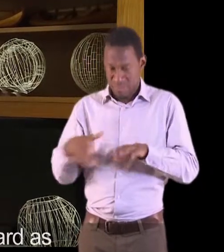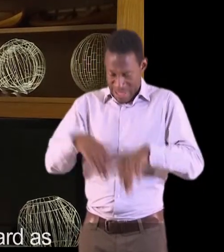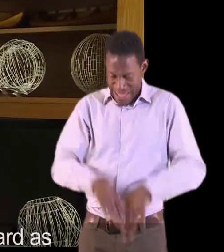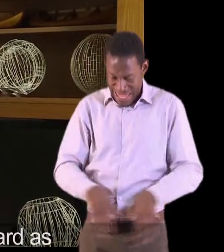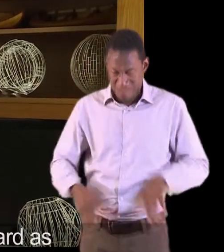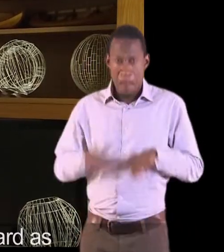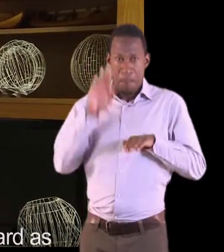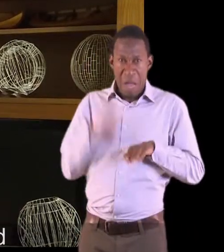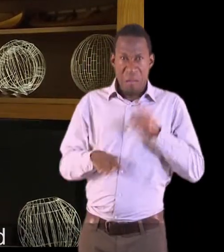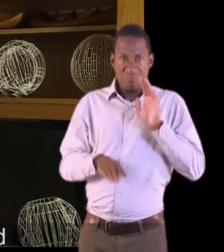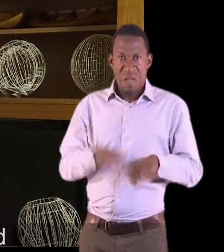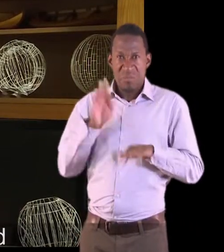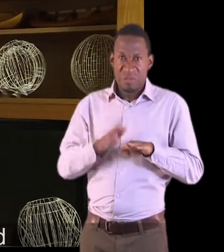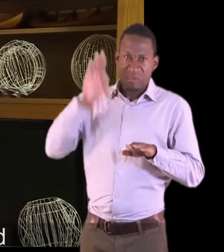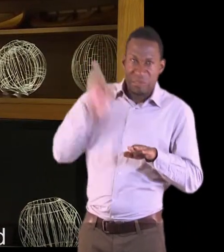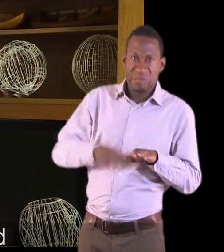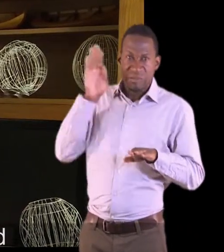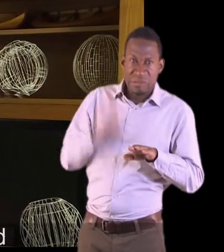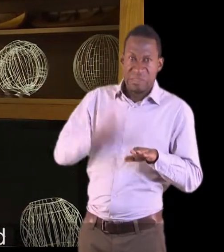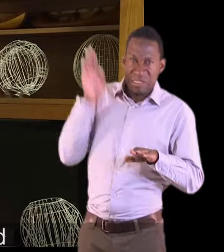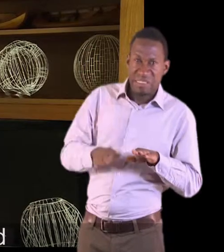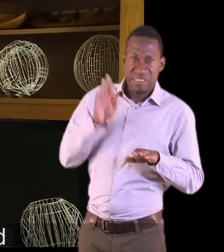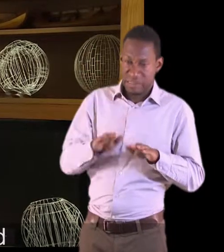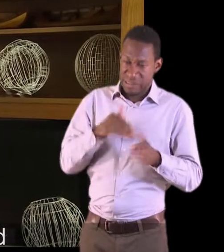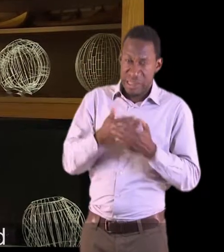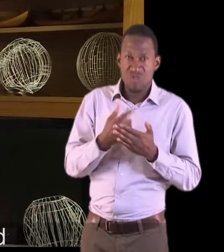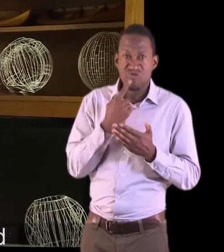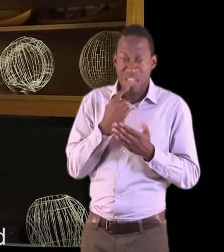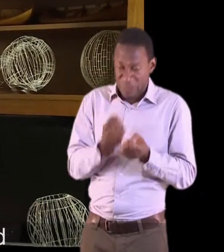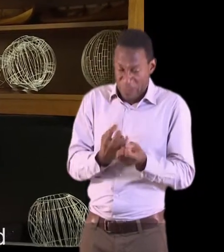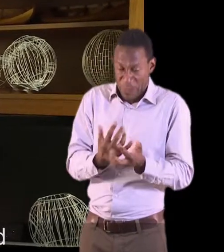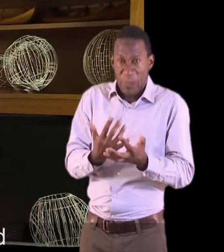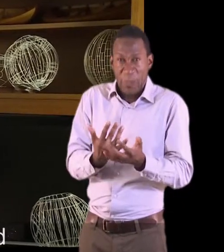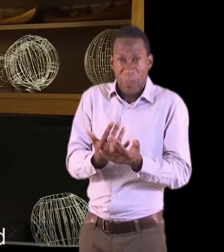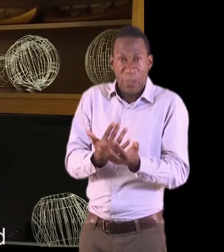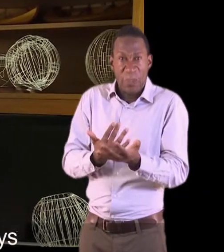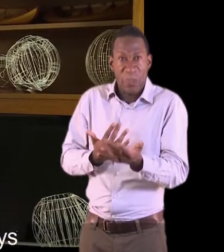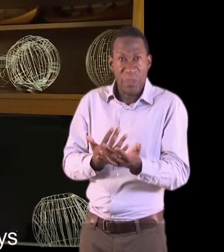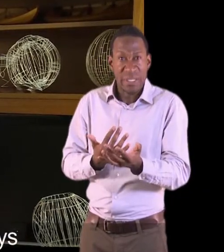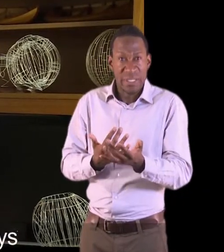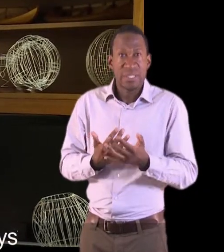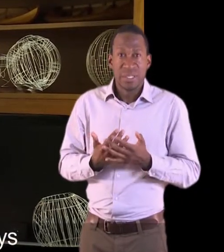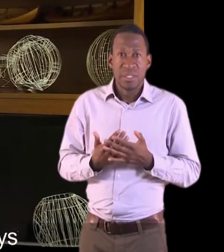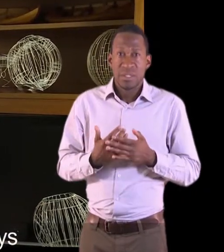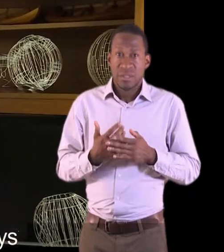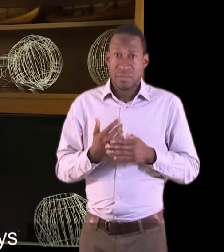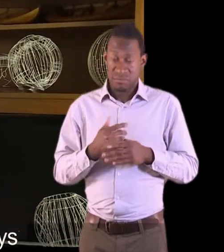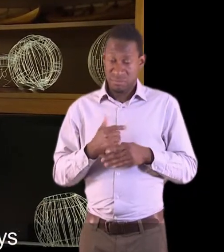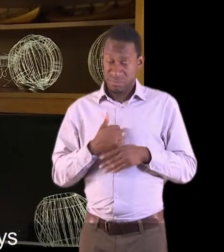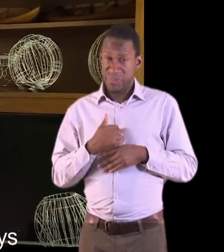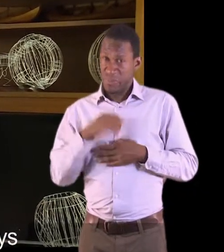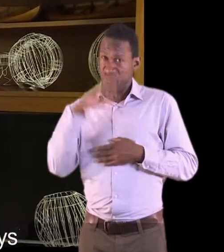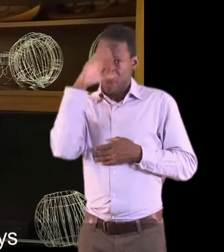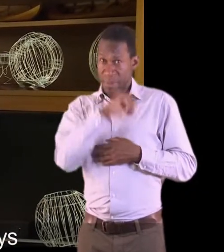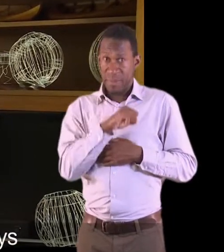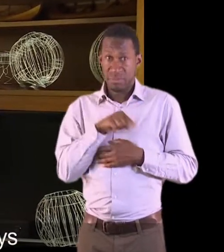back until it was red and glowing. And I can always remember old Small.